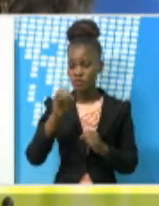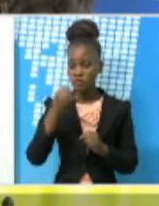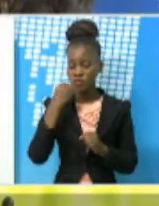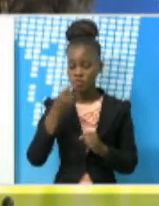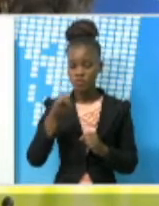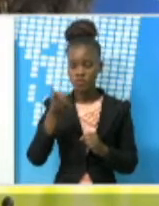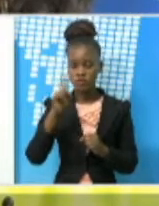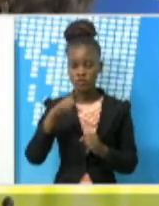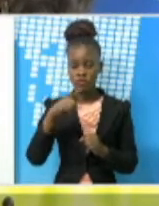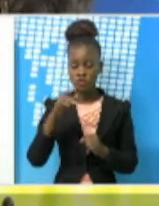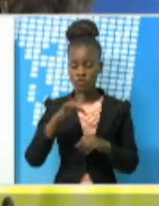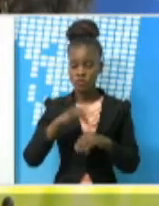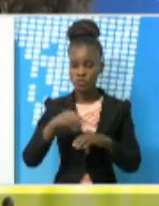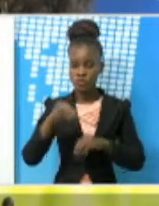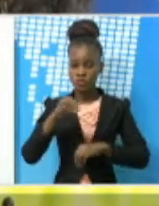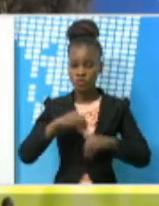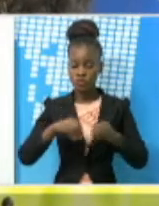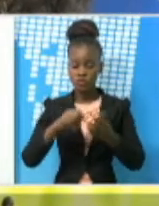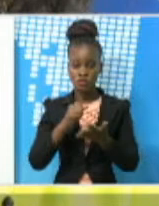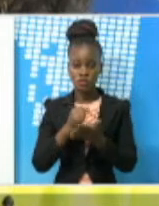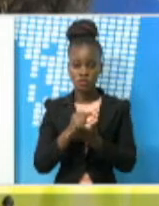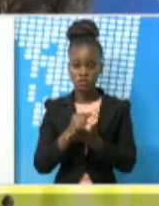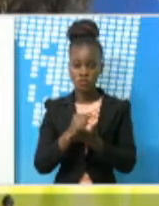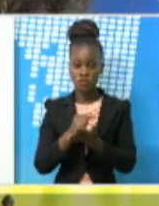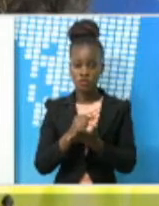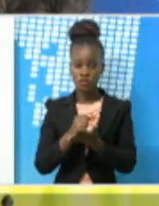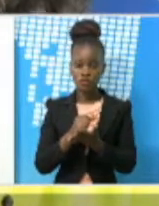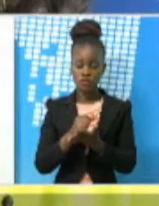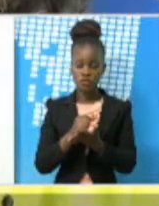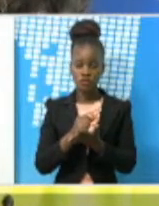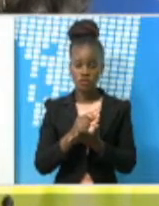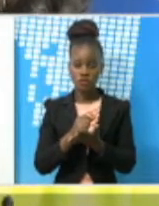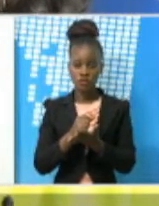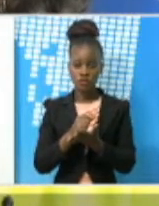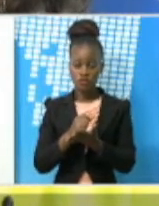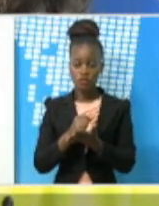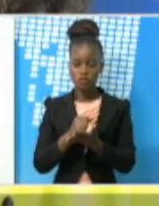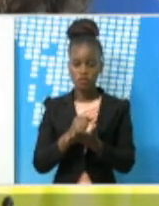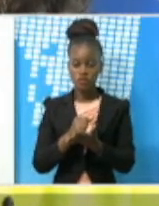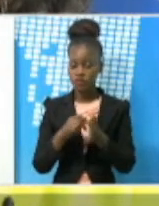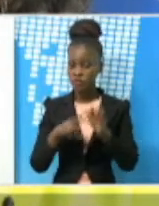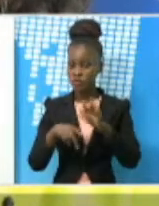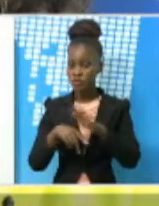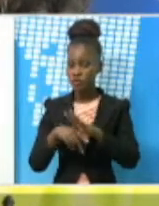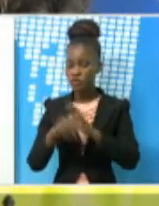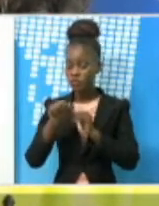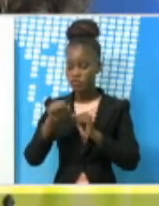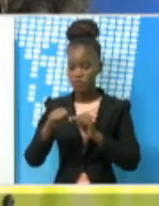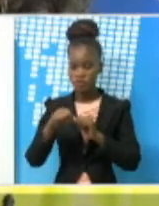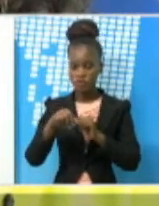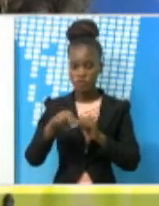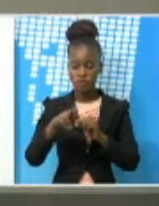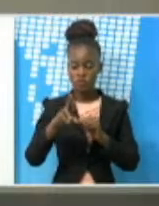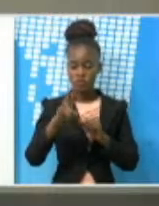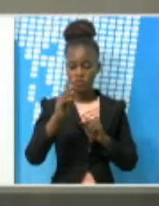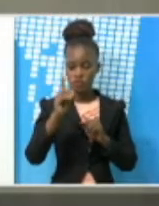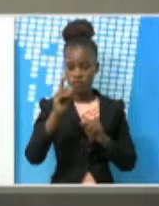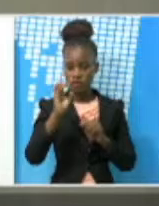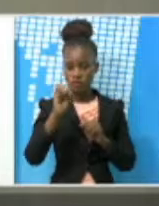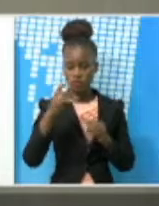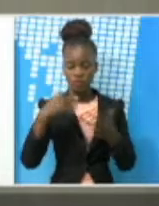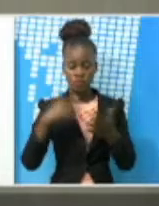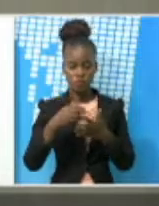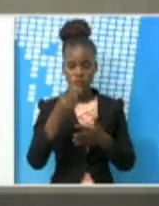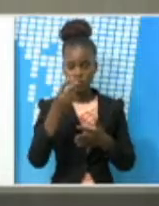entity that was established by an act of parliament, UDC Act 2016. And so we